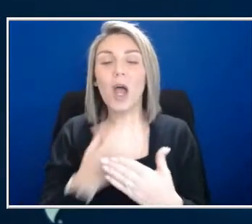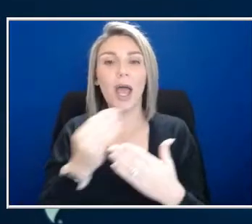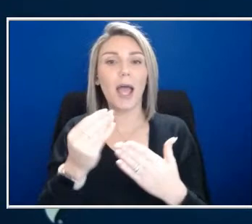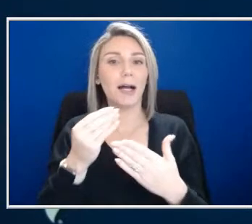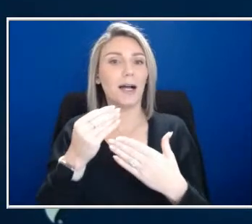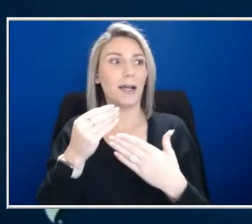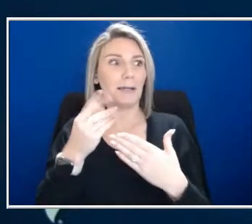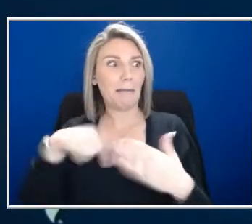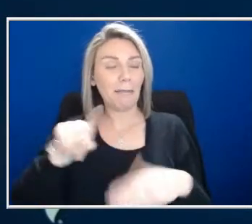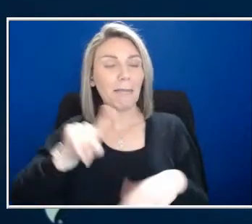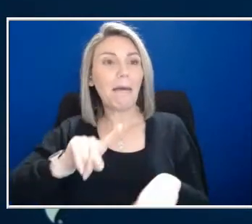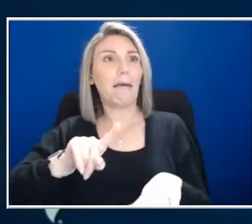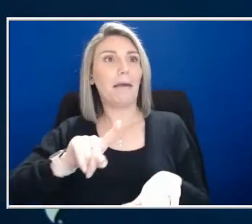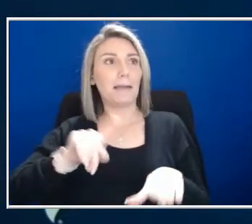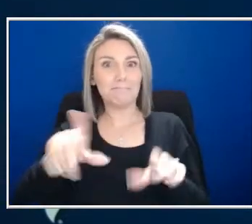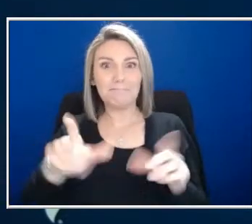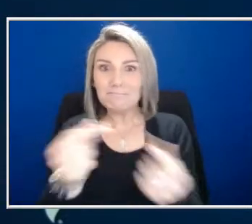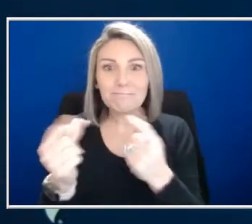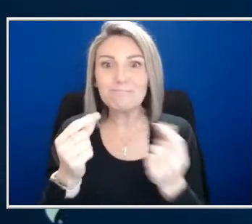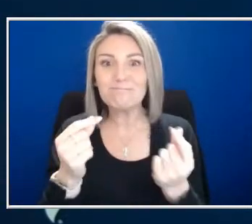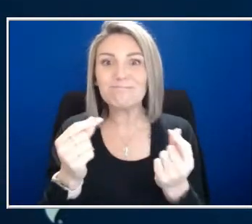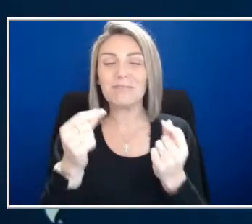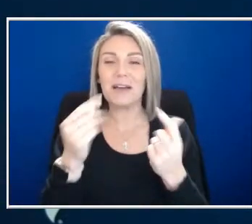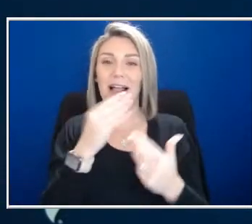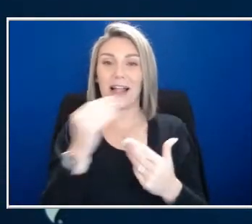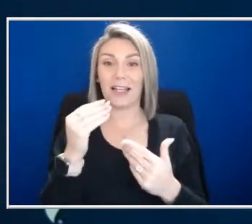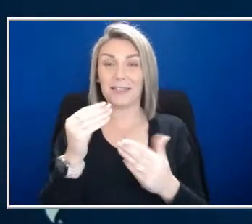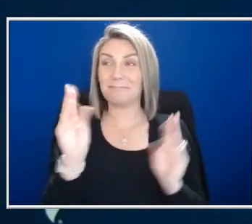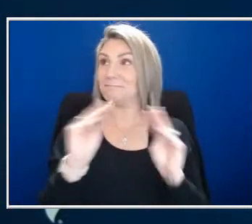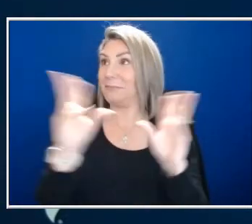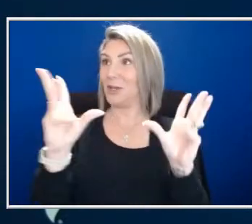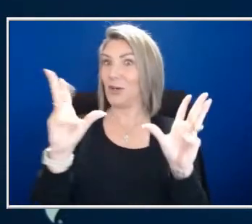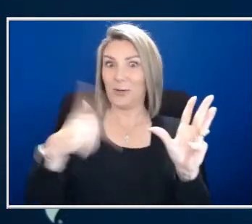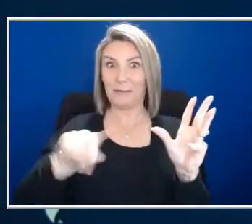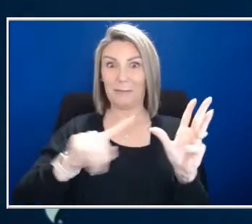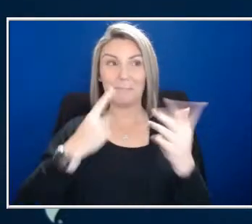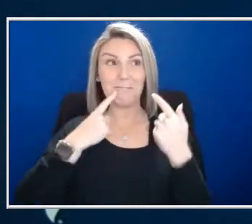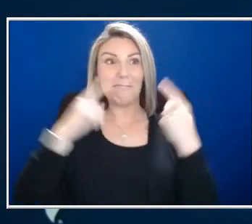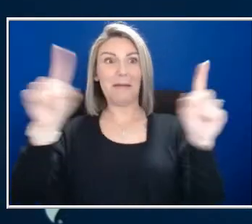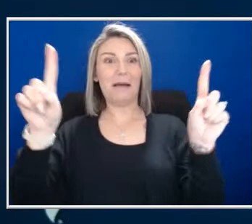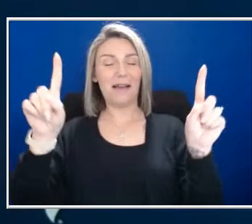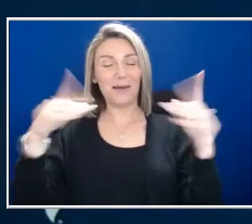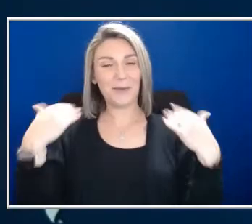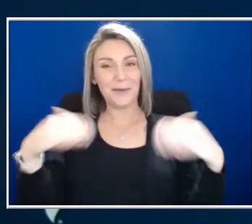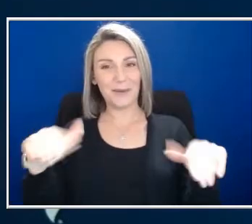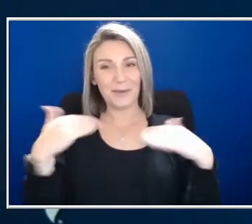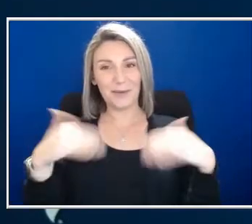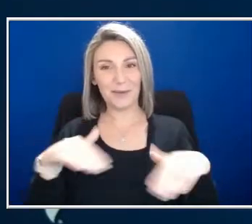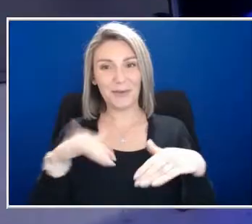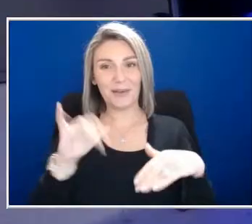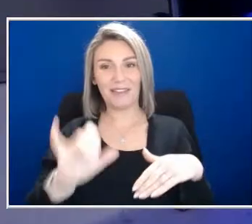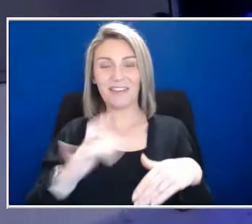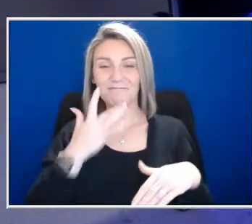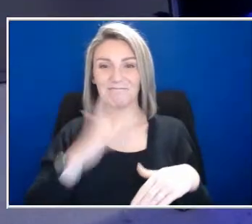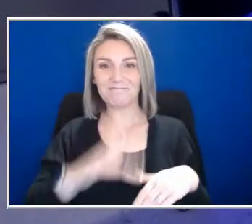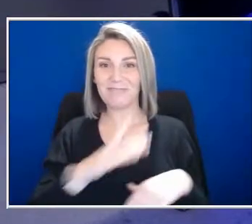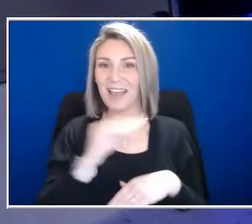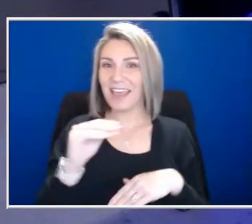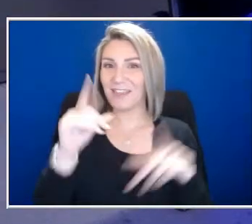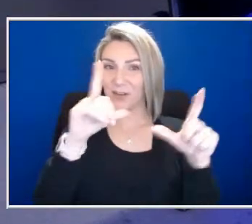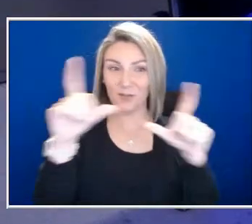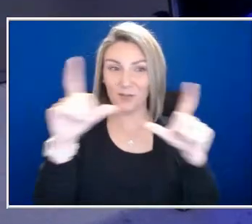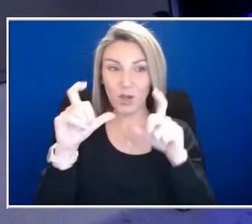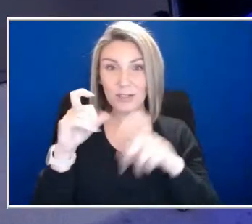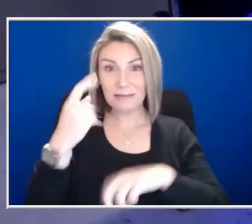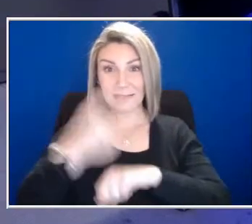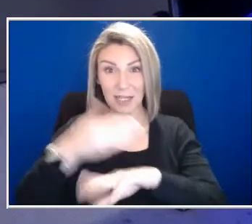think that by some miracle we've achieved that, and that in and of itself is very fortunate. And you took those photos, the day before you had